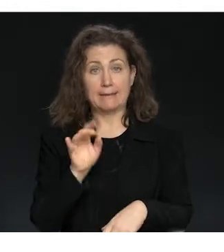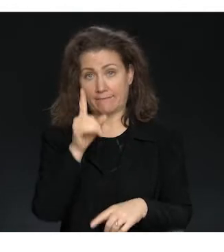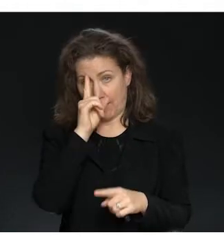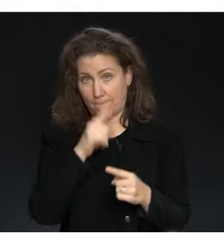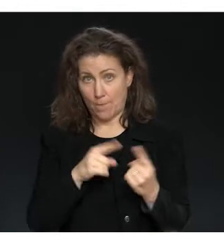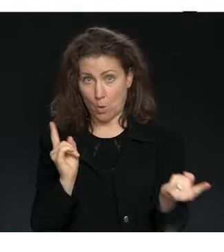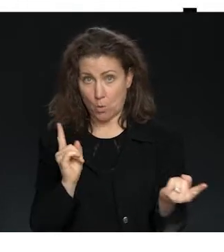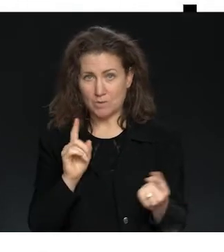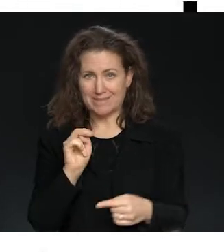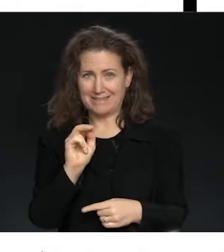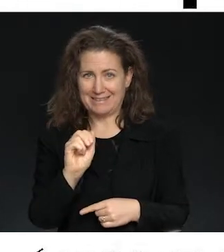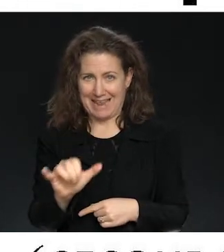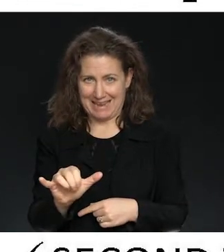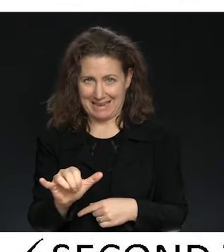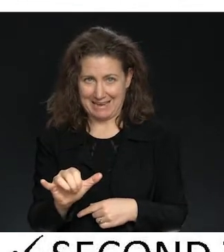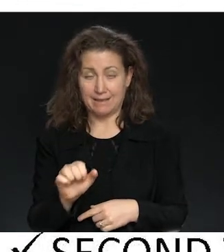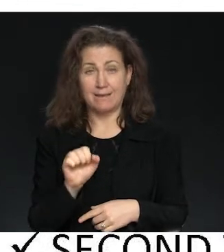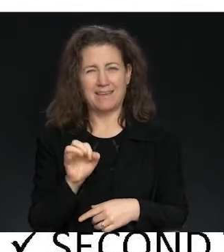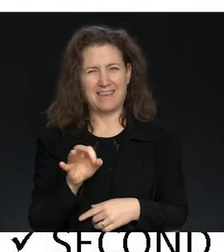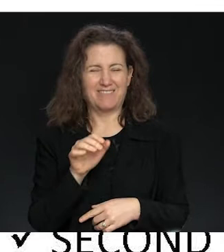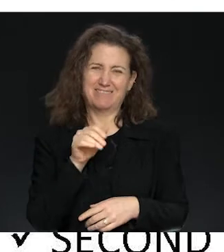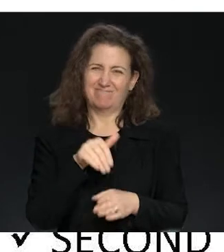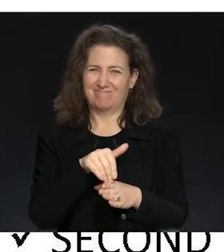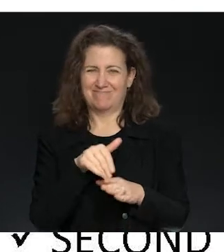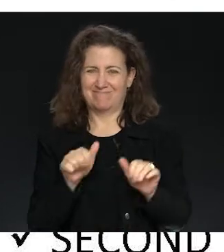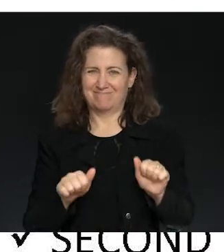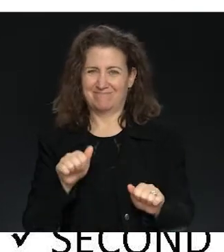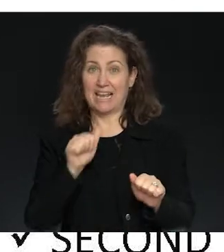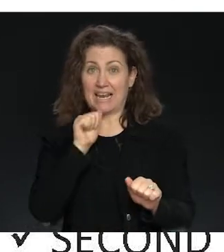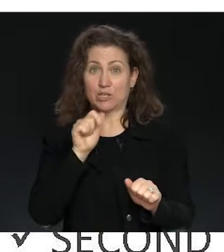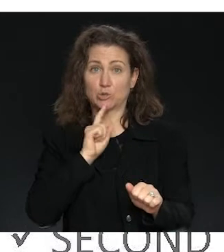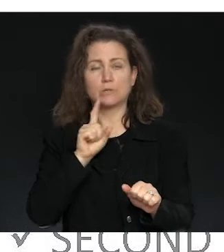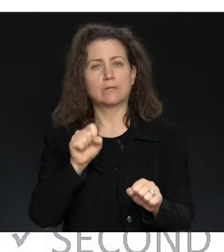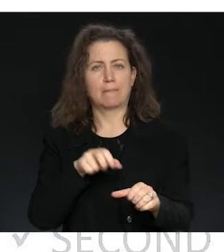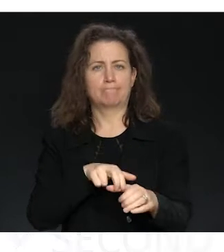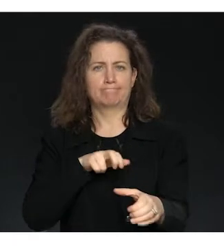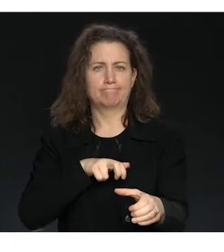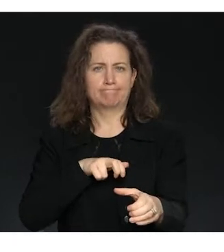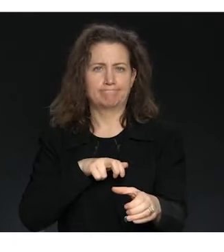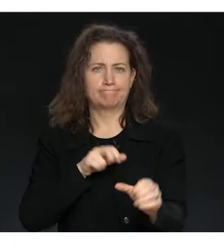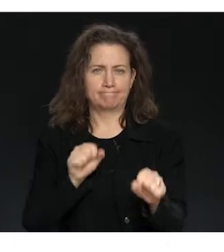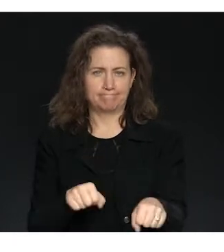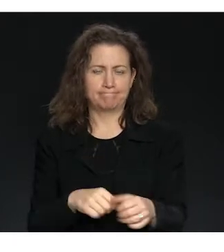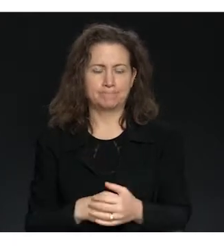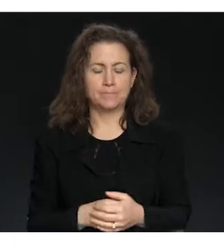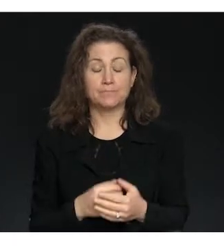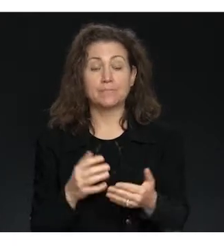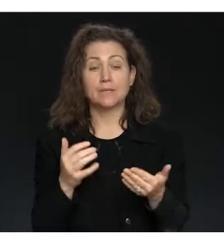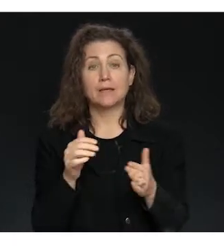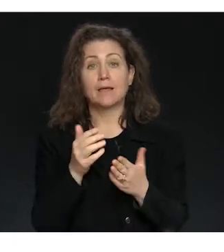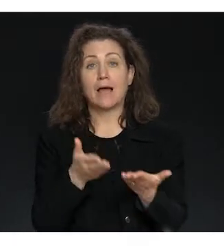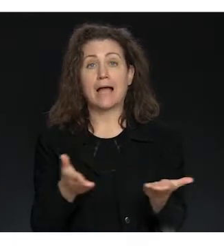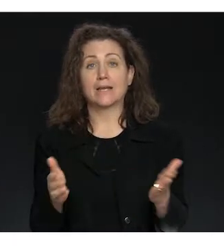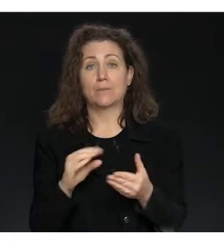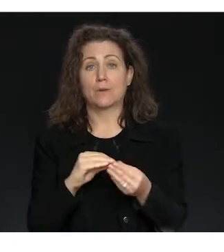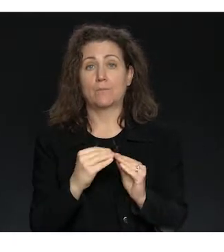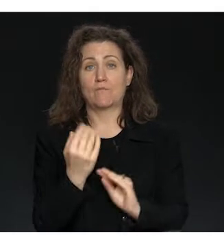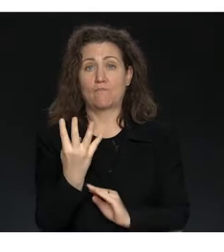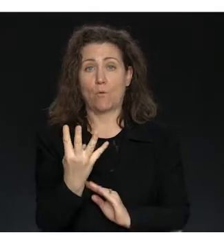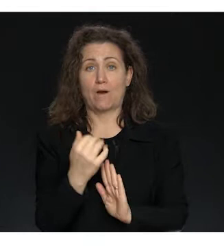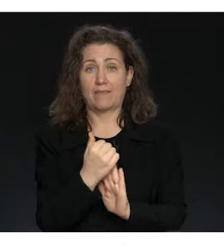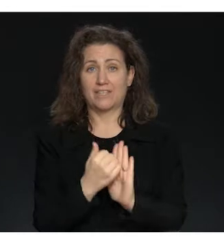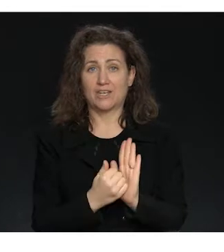And if you are not sure, at this point, you can abstain. Item number 4 on the agenda is a no action